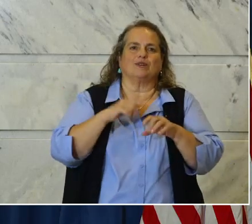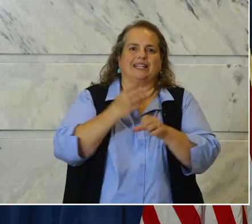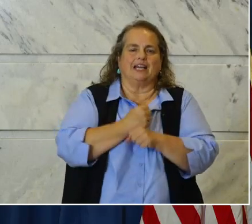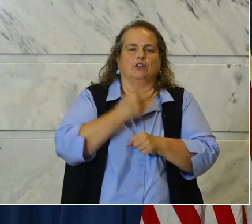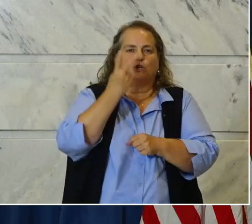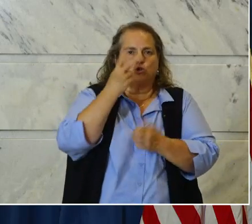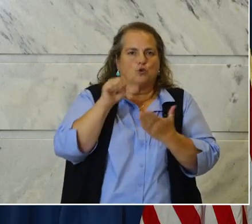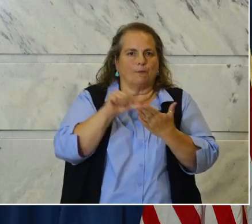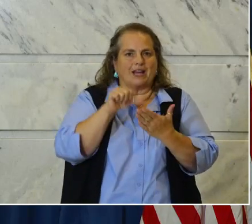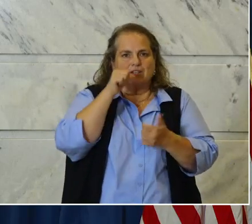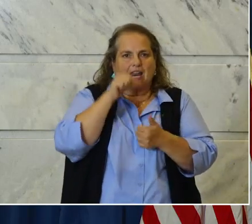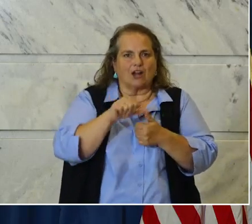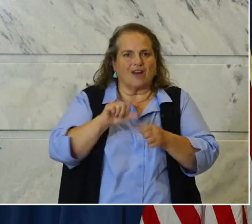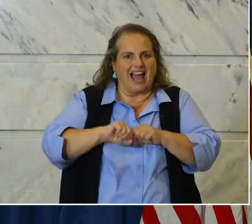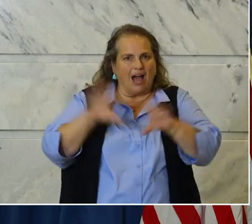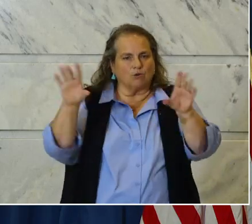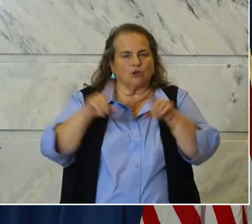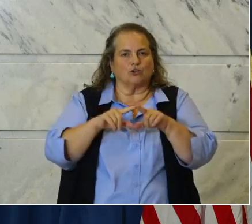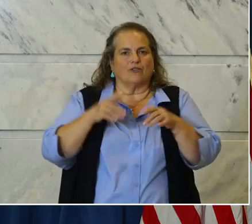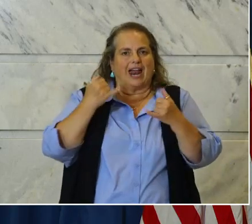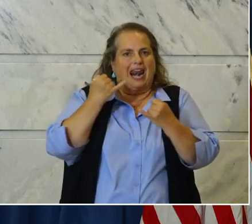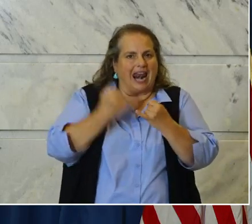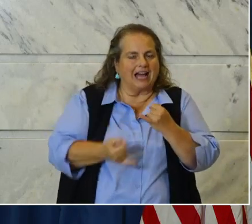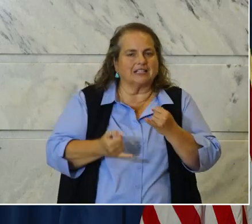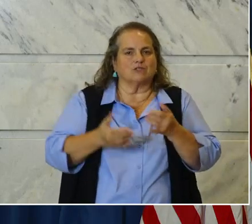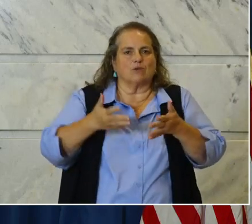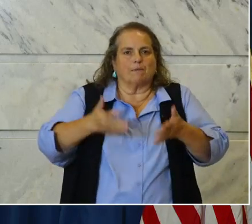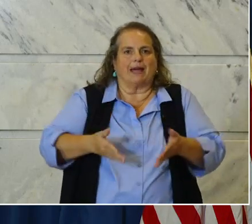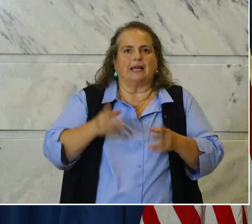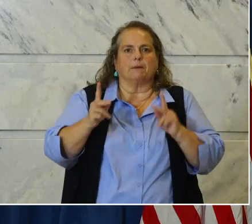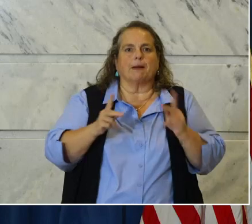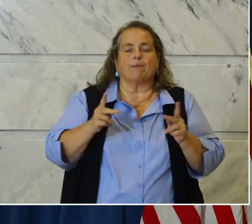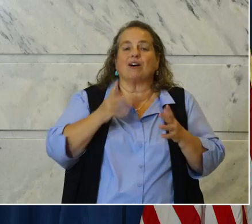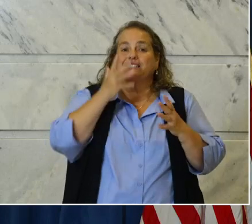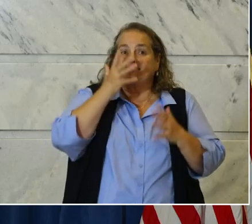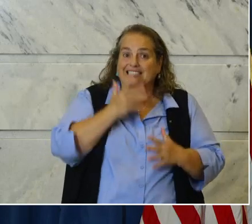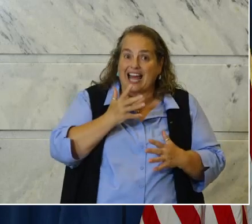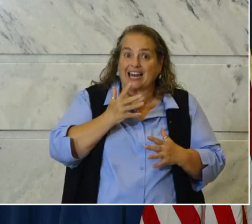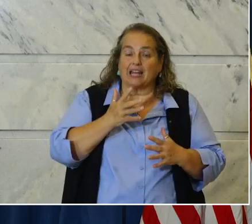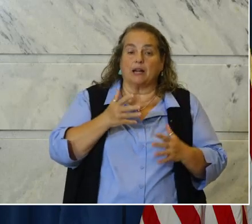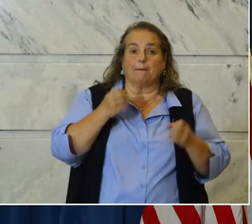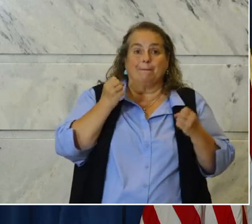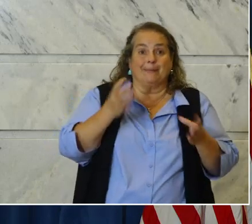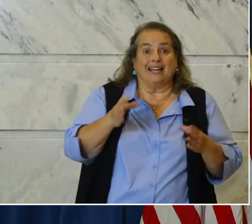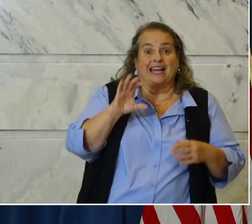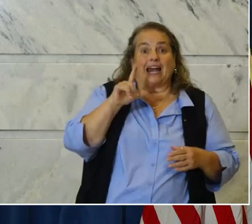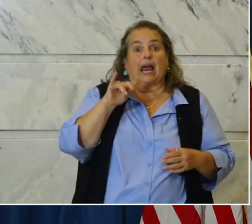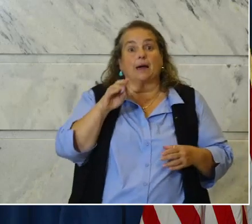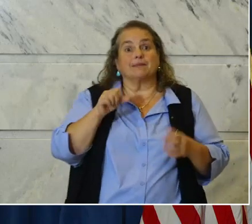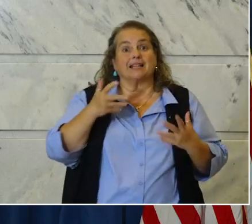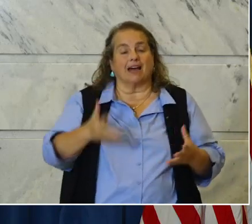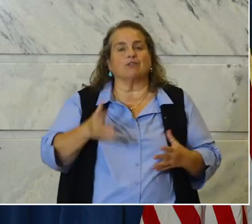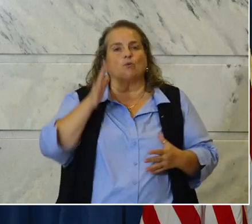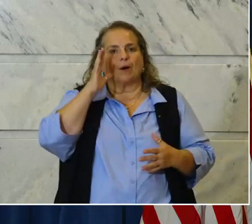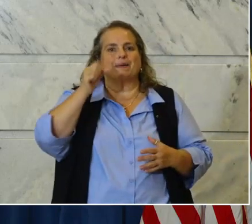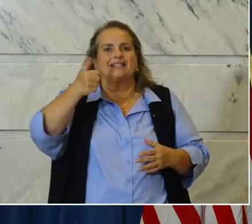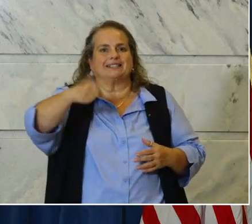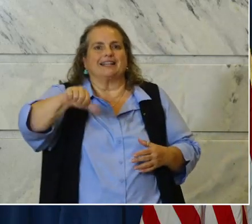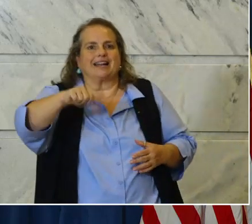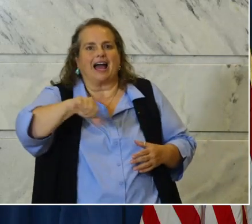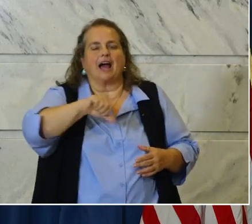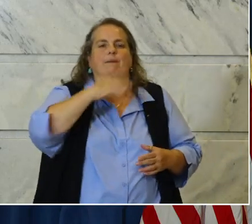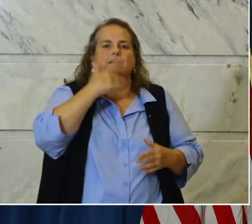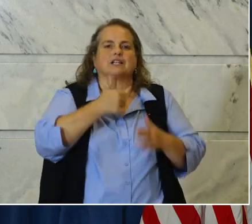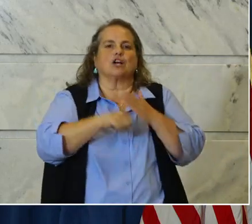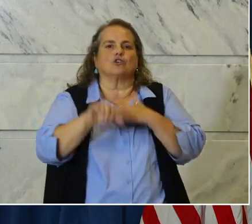remaining people. Sadly, we're down to the point where many of the remaining claims are going to be denials because under